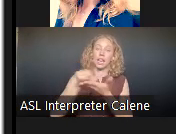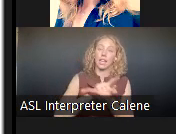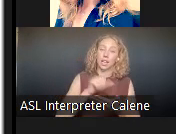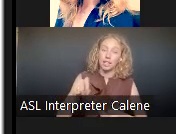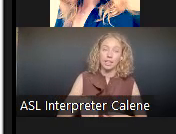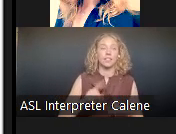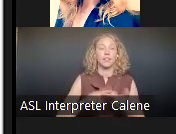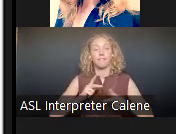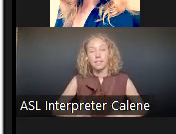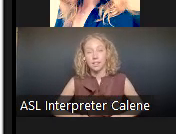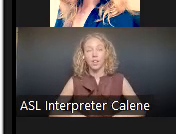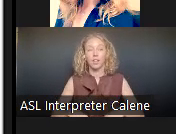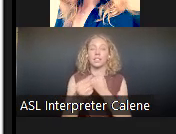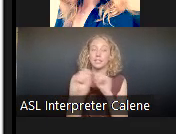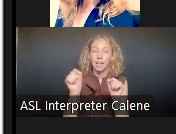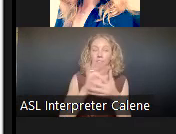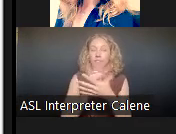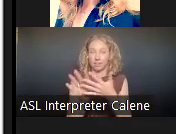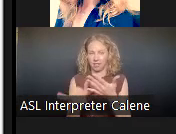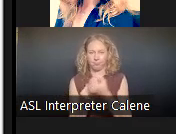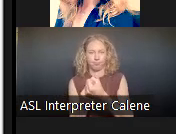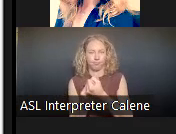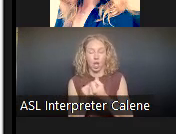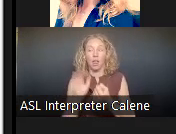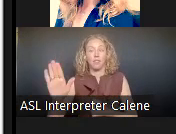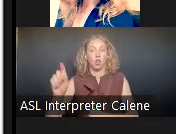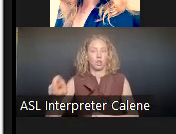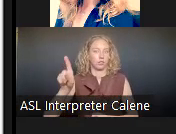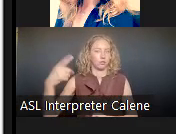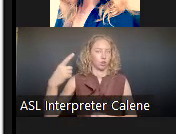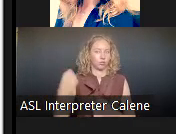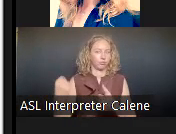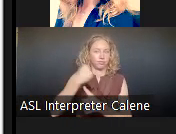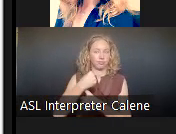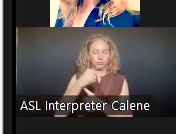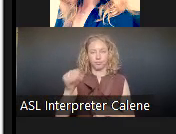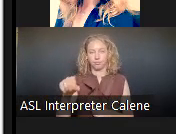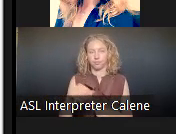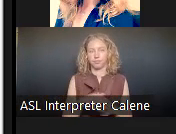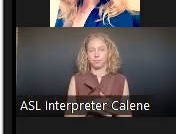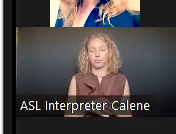physical, safety. We're putting those needs first and foremost.